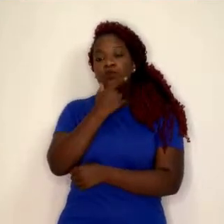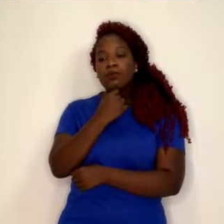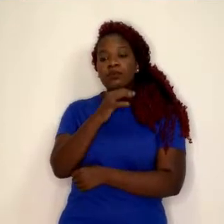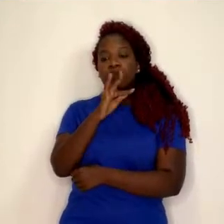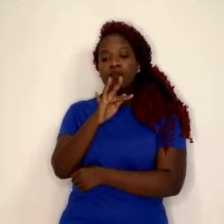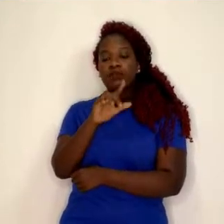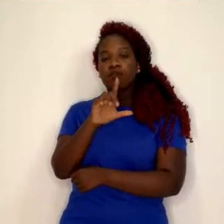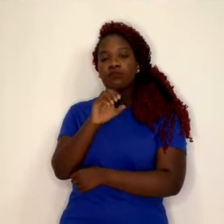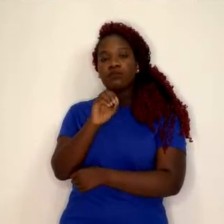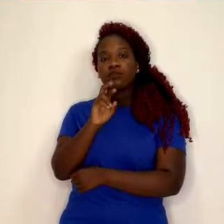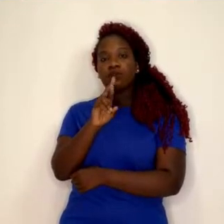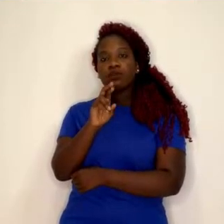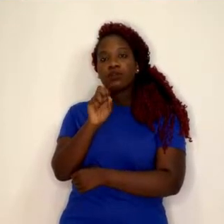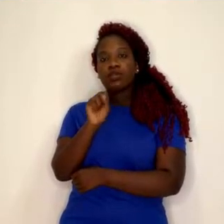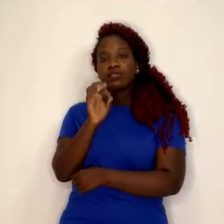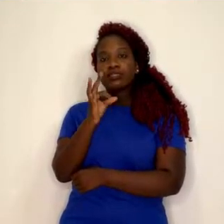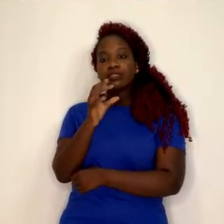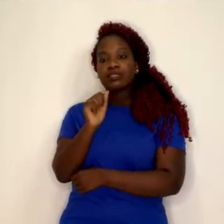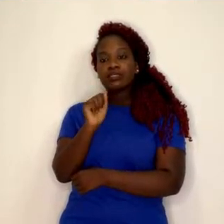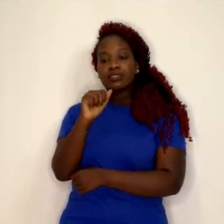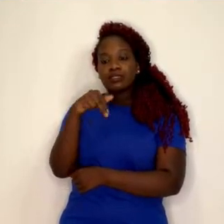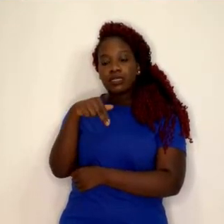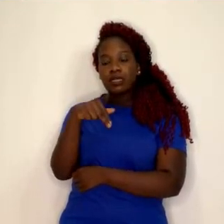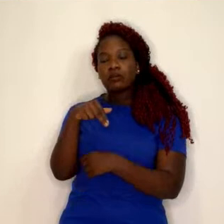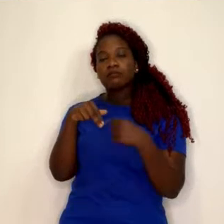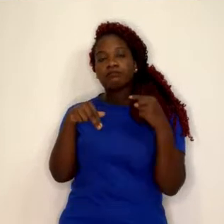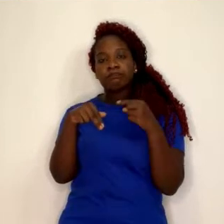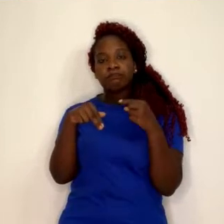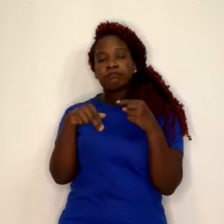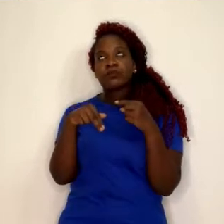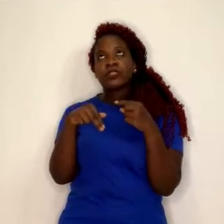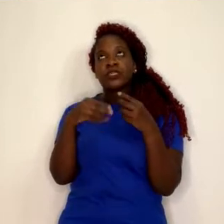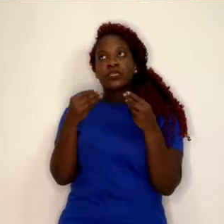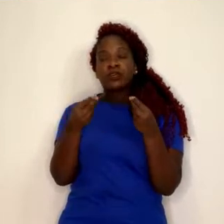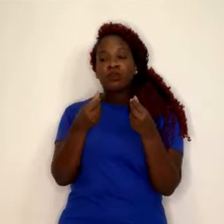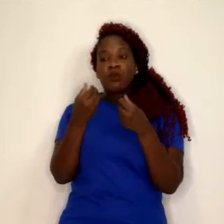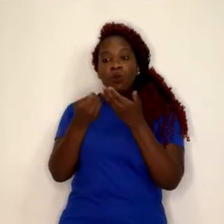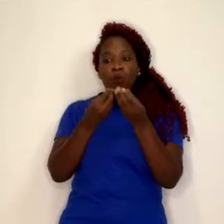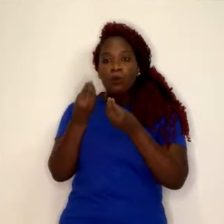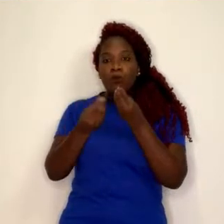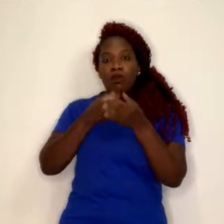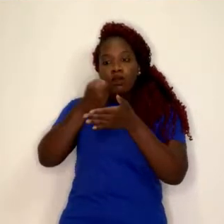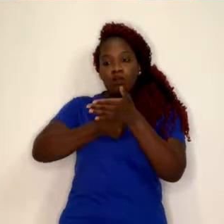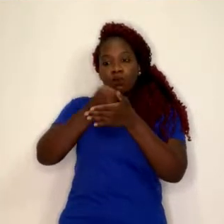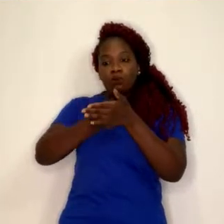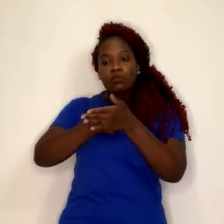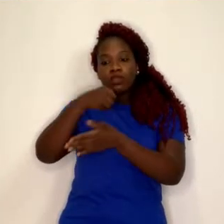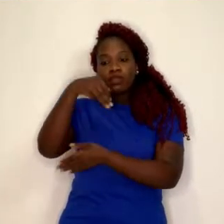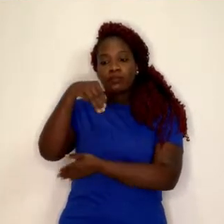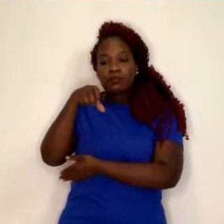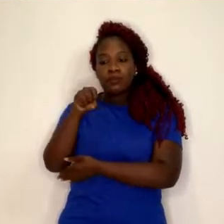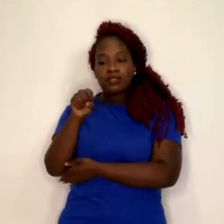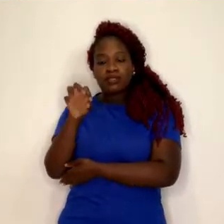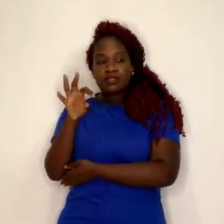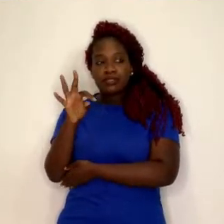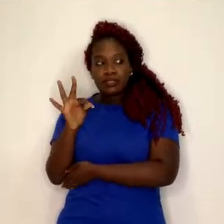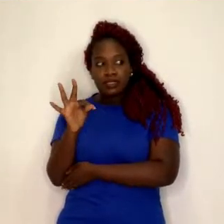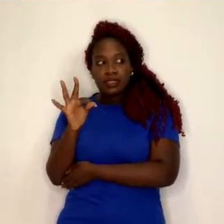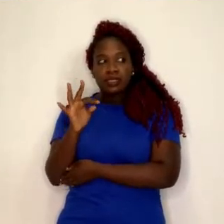take this example of Florestan in order to state that even though the struggles